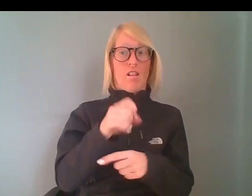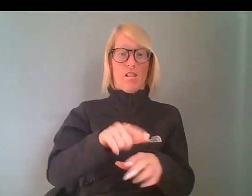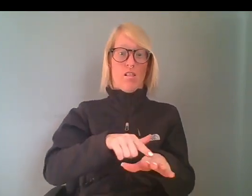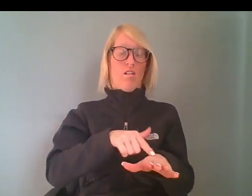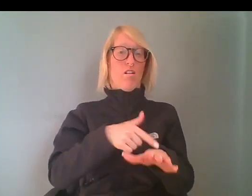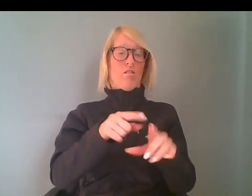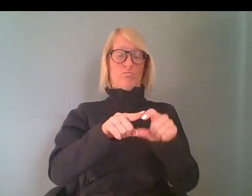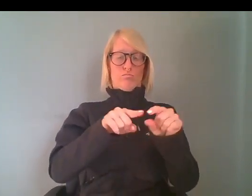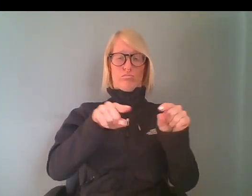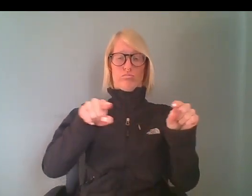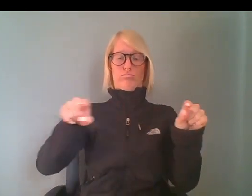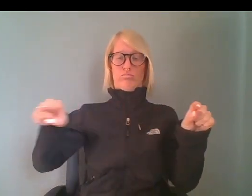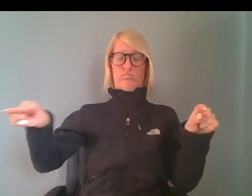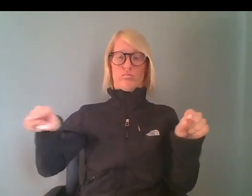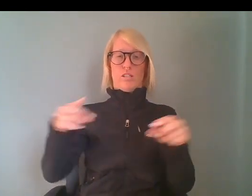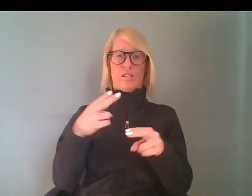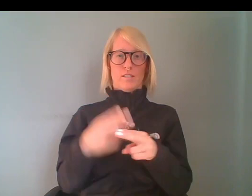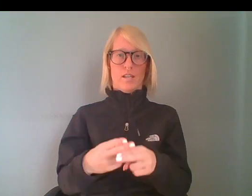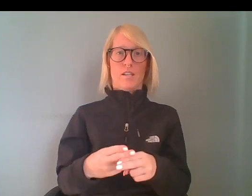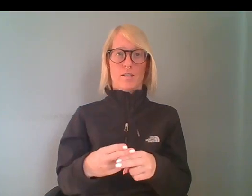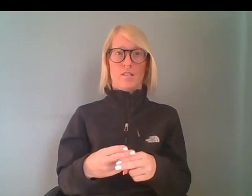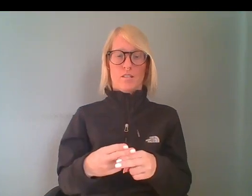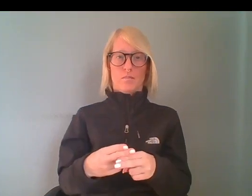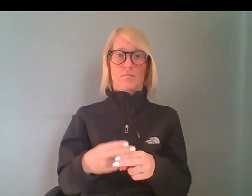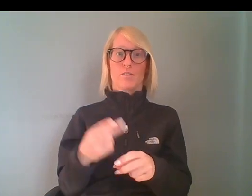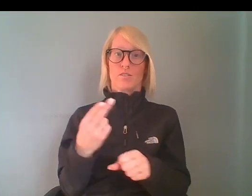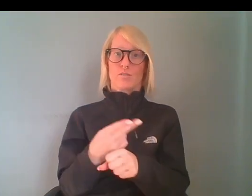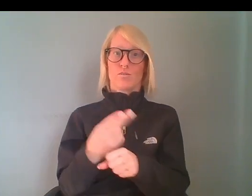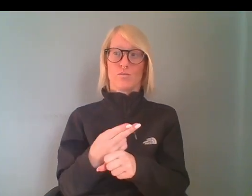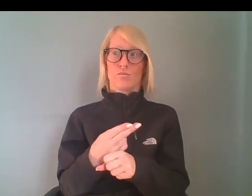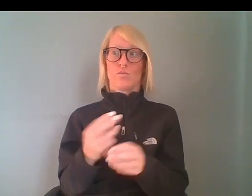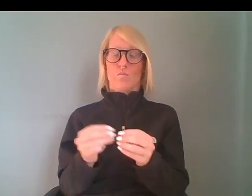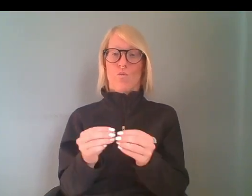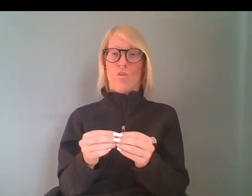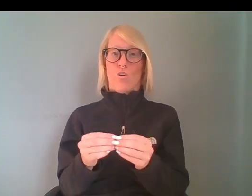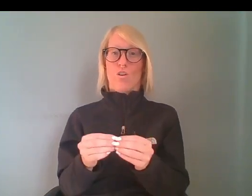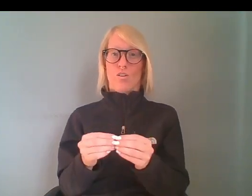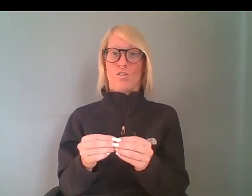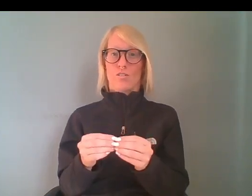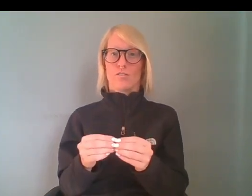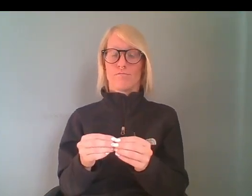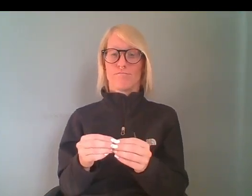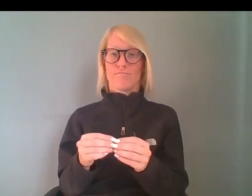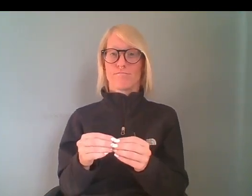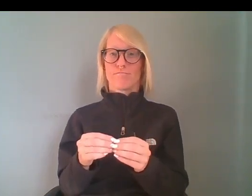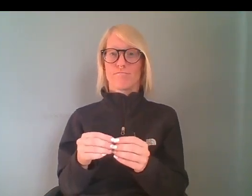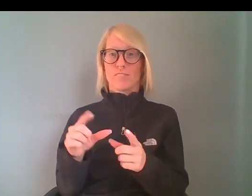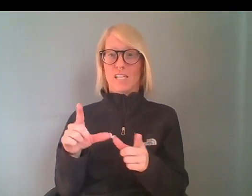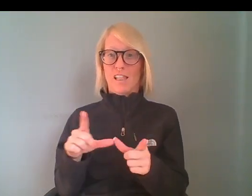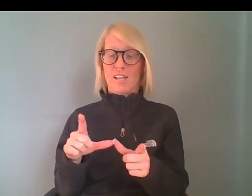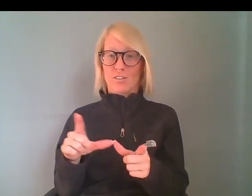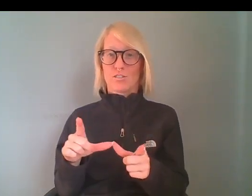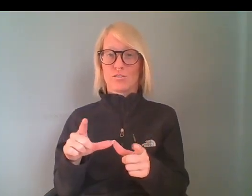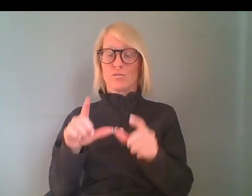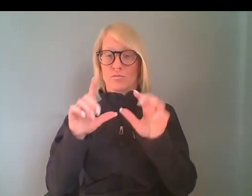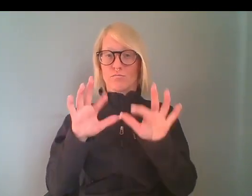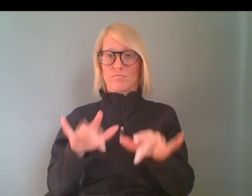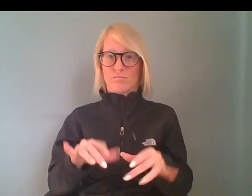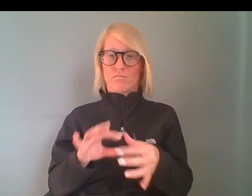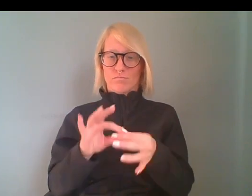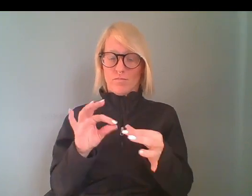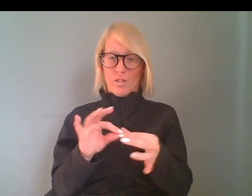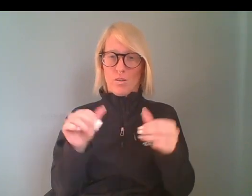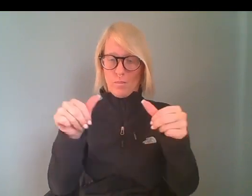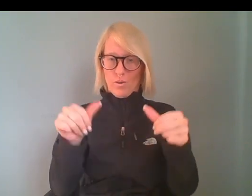do what's called that retweet, you're using up your characters. So don't go for a really long name. Try to keep it a little bit